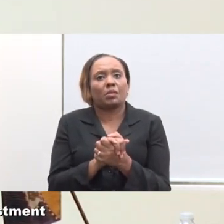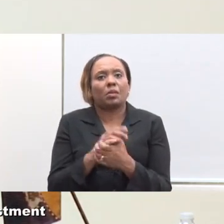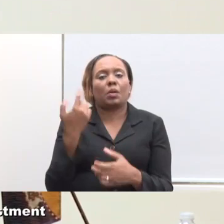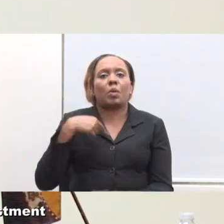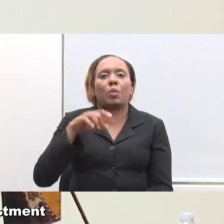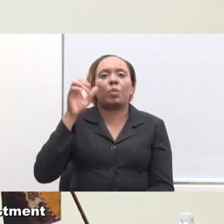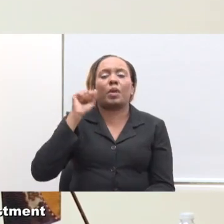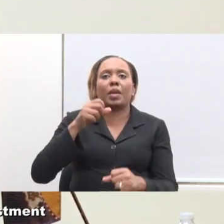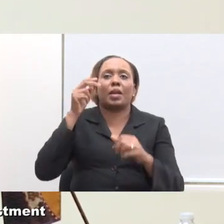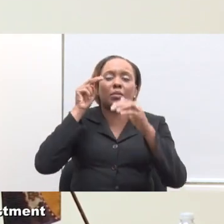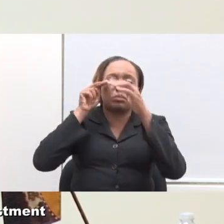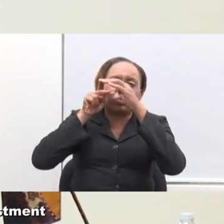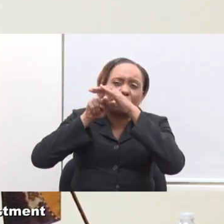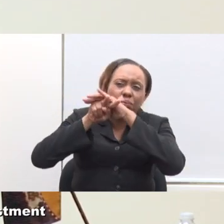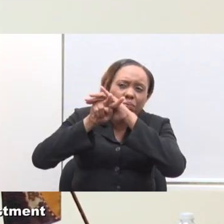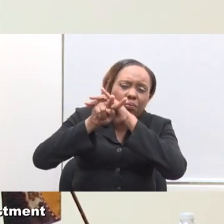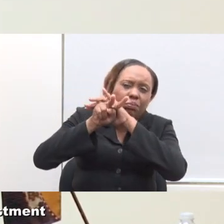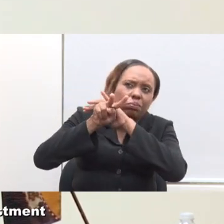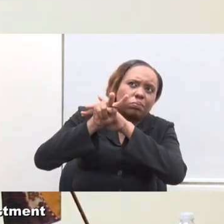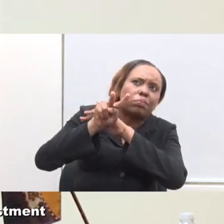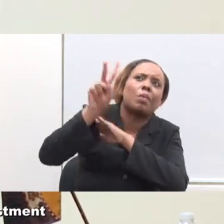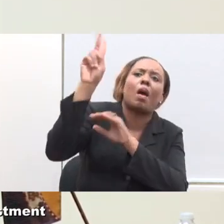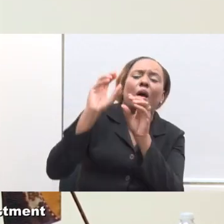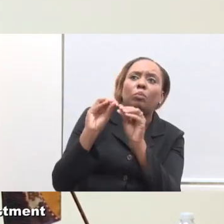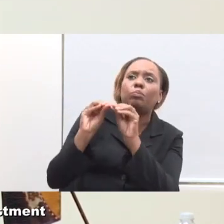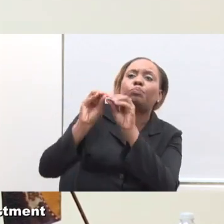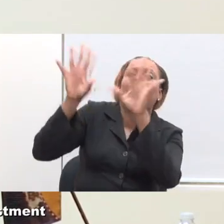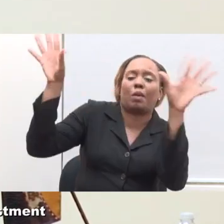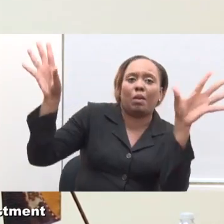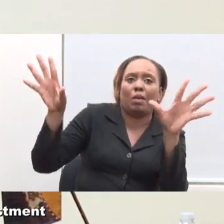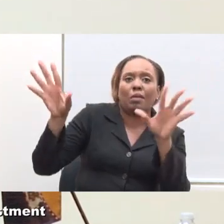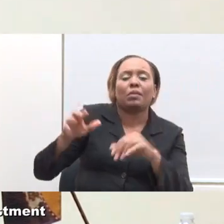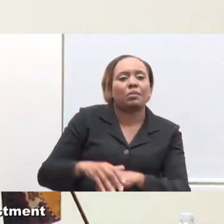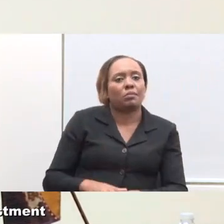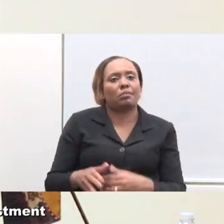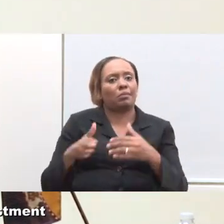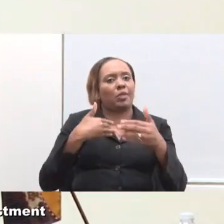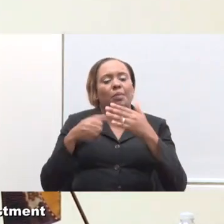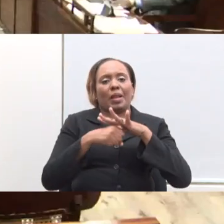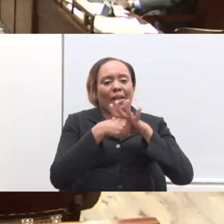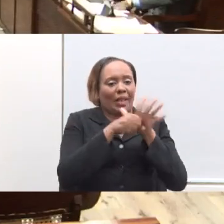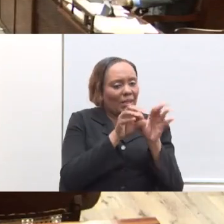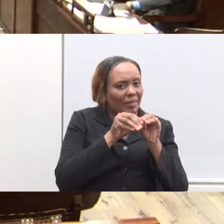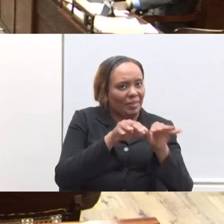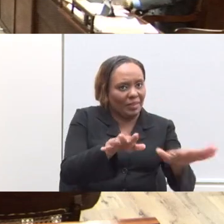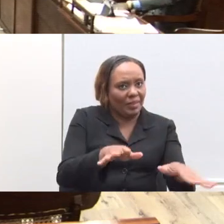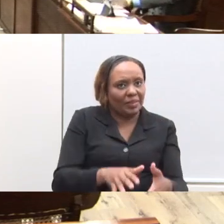have been set back to the starting line, as we have been with this pandemic.